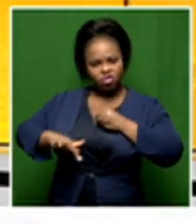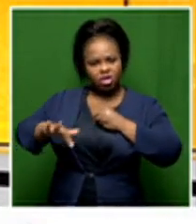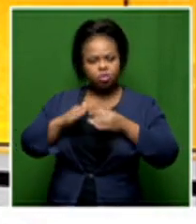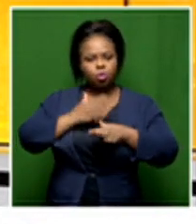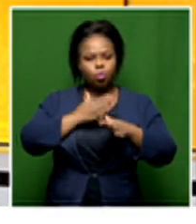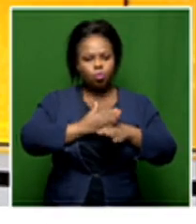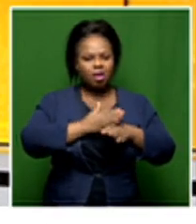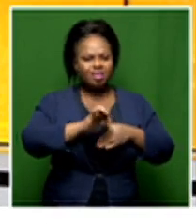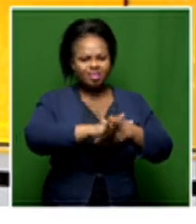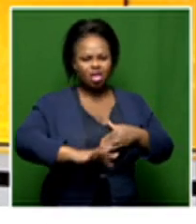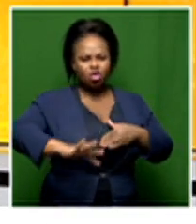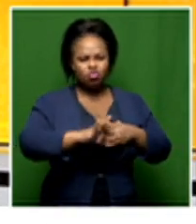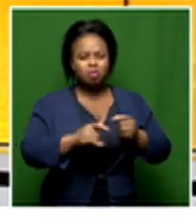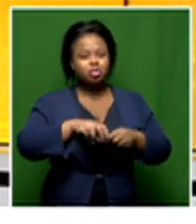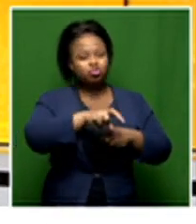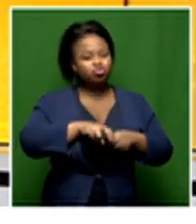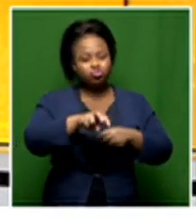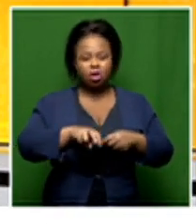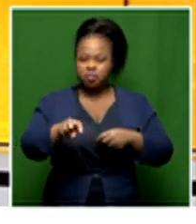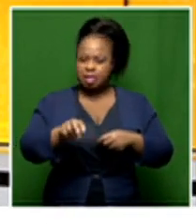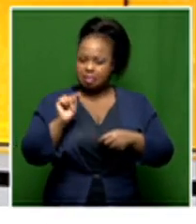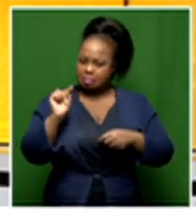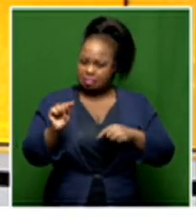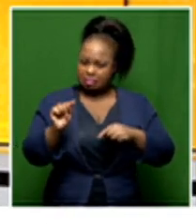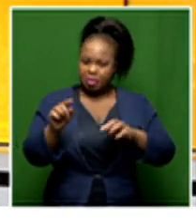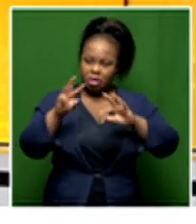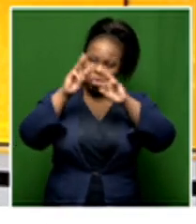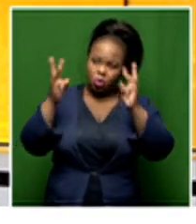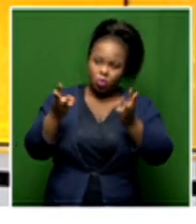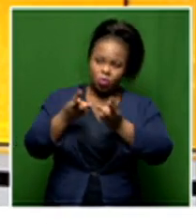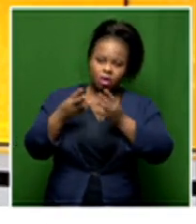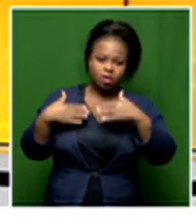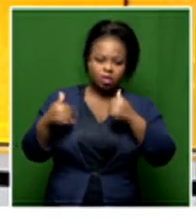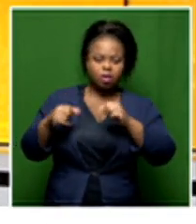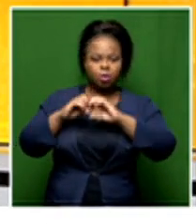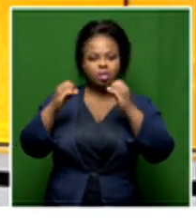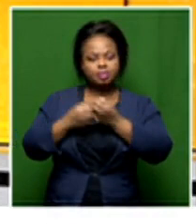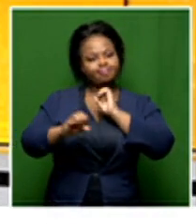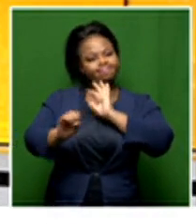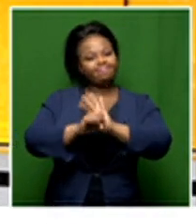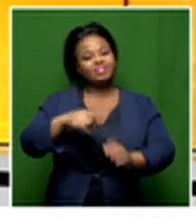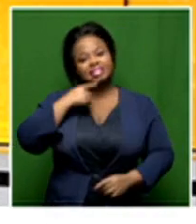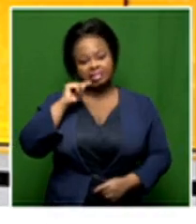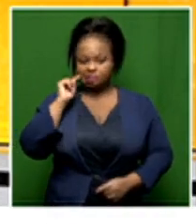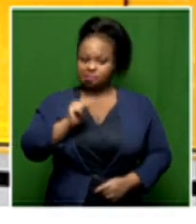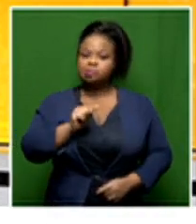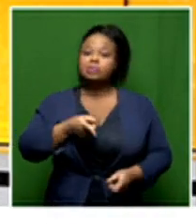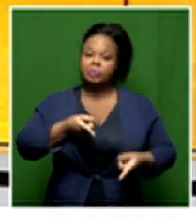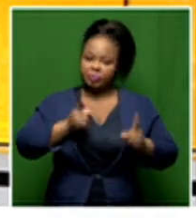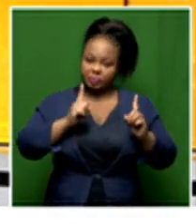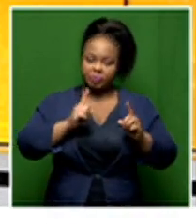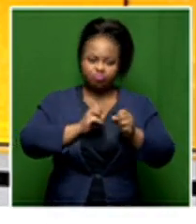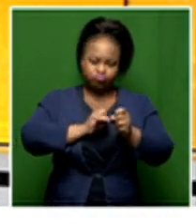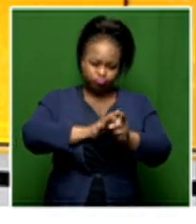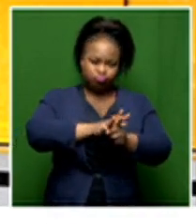working accommodations as well as travel have been identified by the World Health Organization as some of the places that are